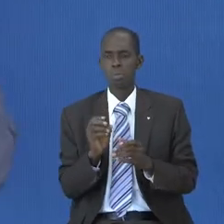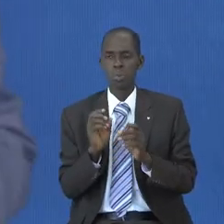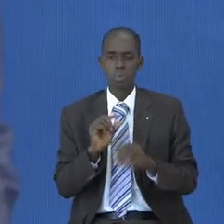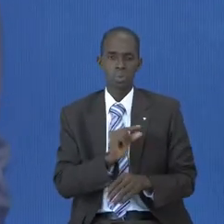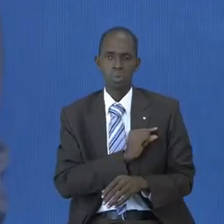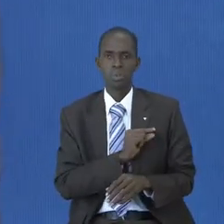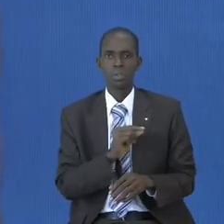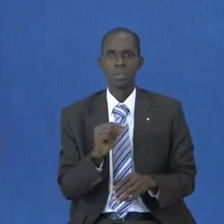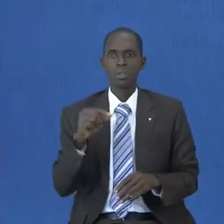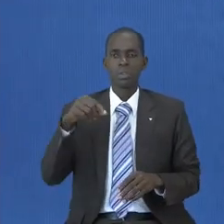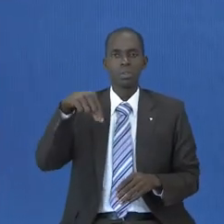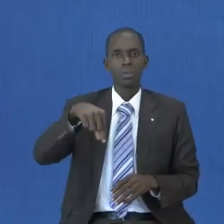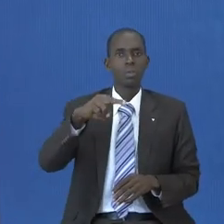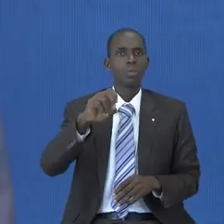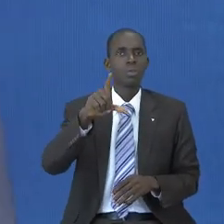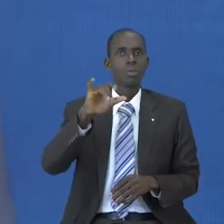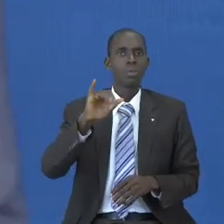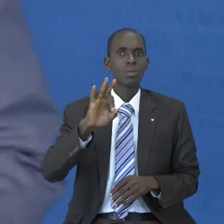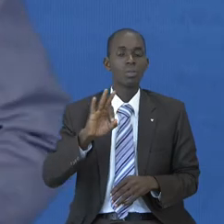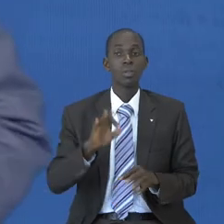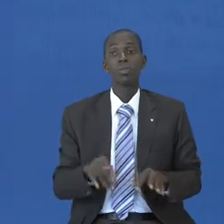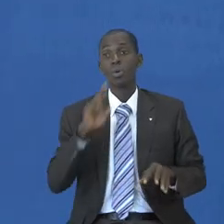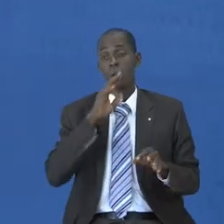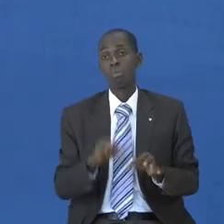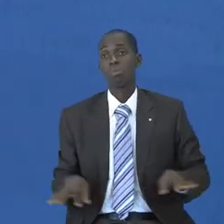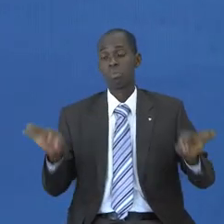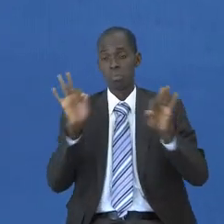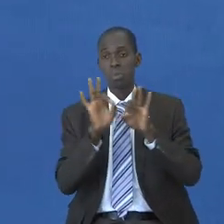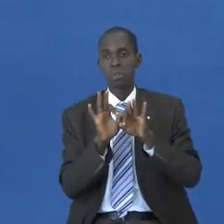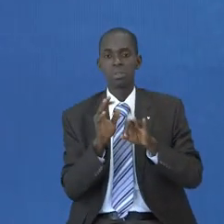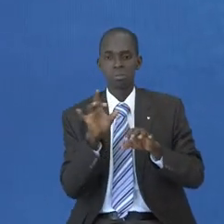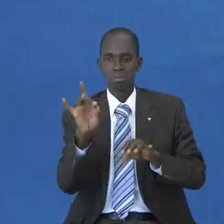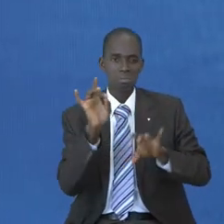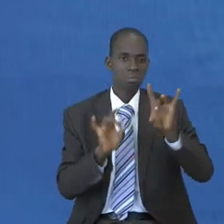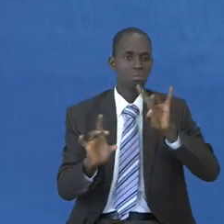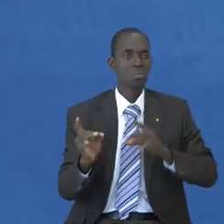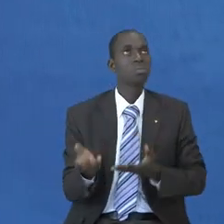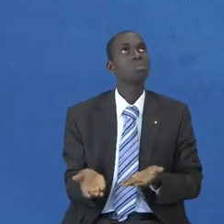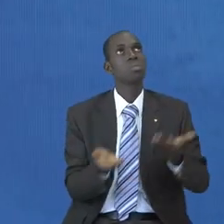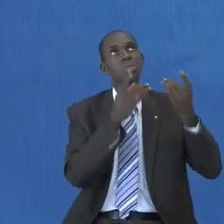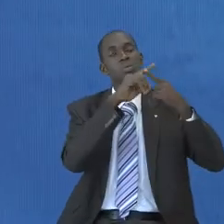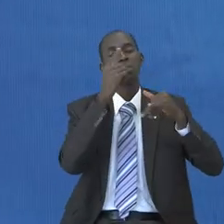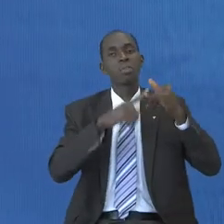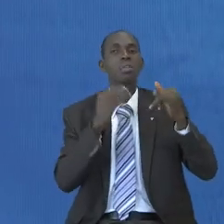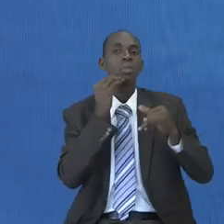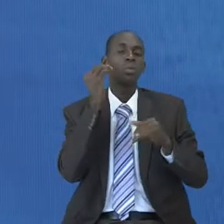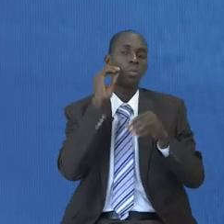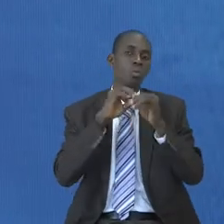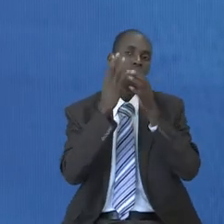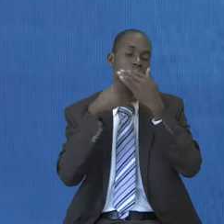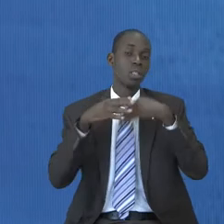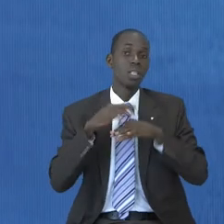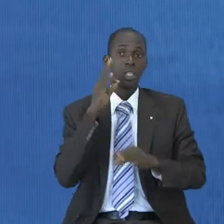eligible. And then he takes us to the accommodation up there in heaven. If we live according to his